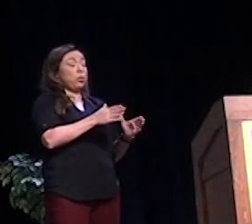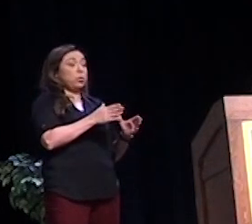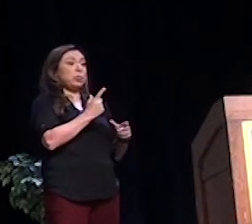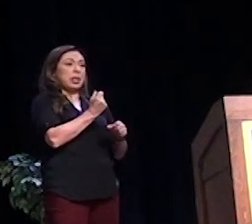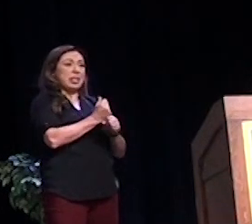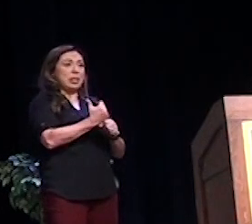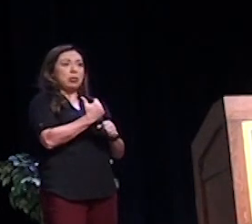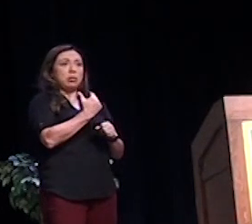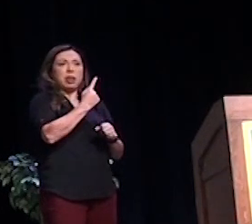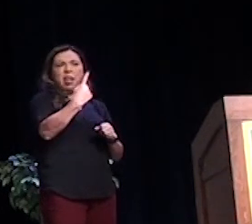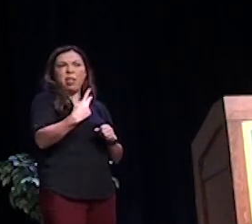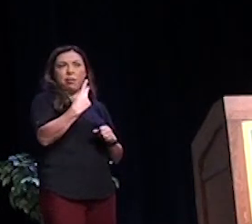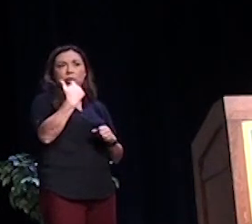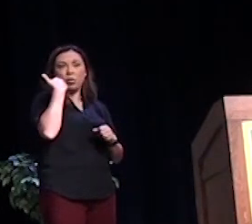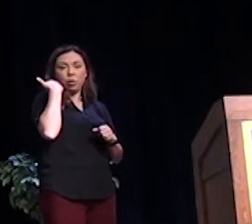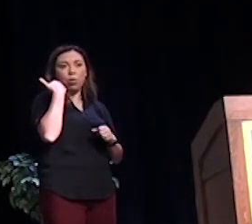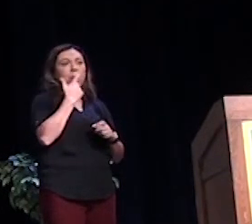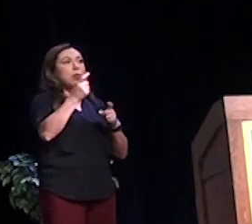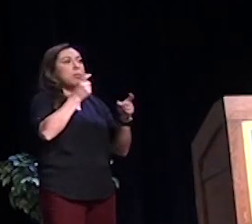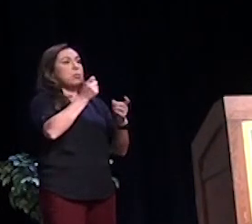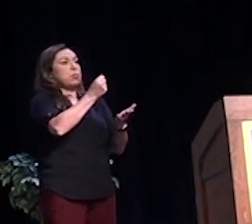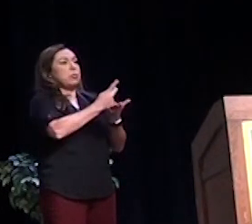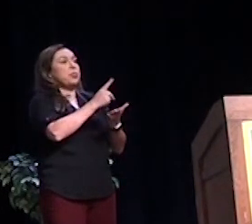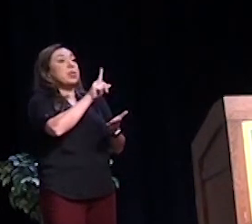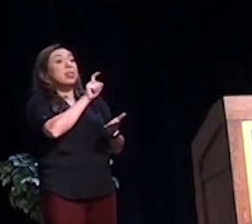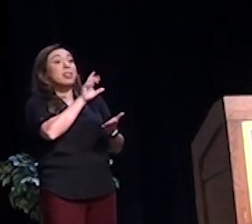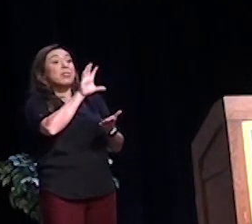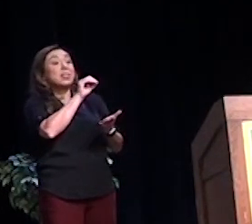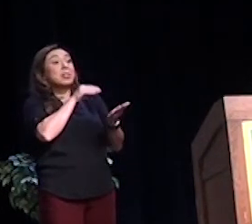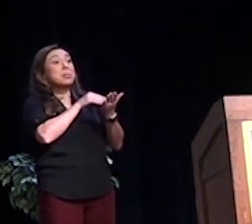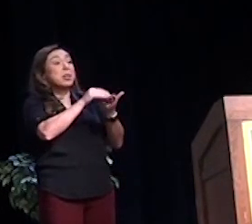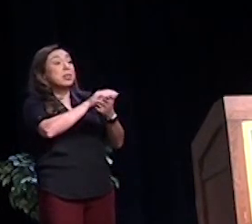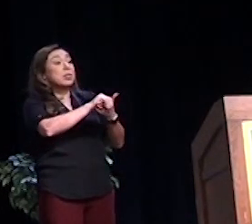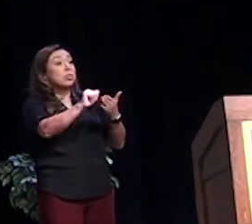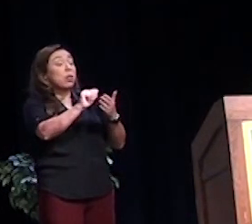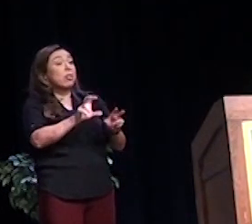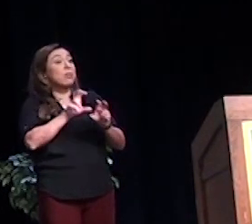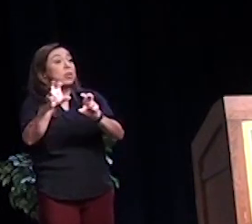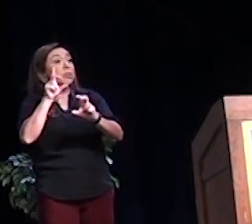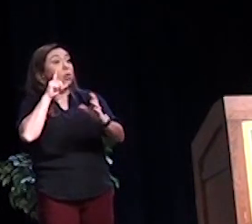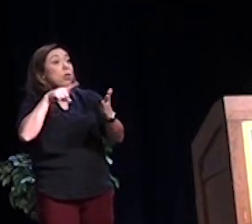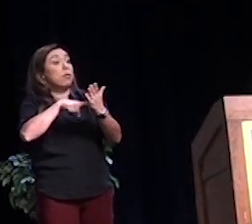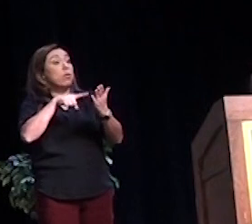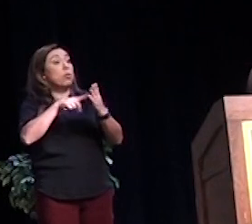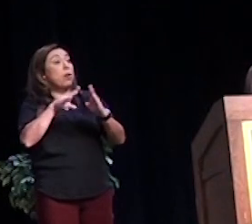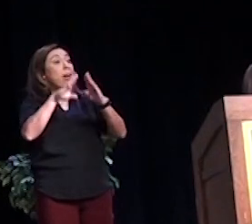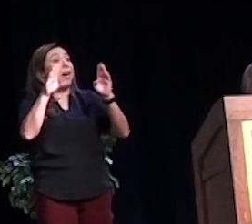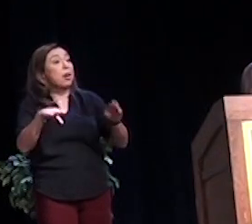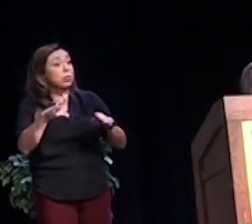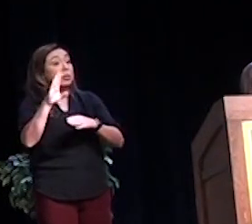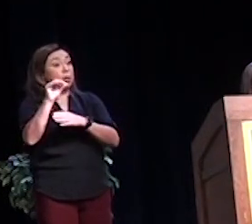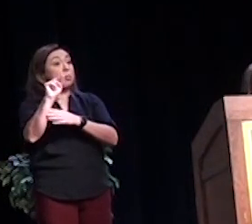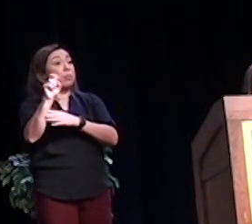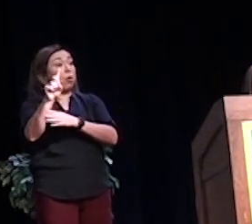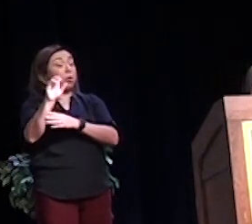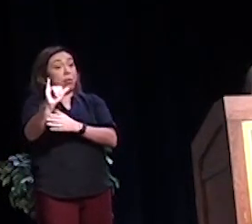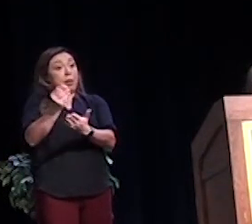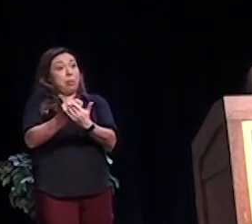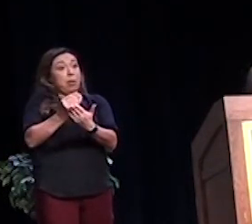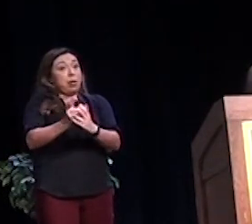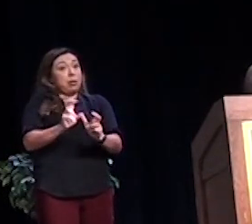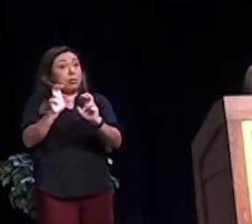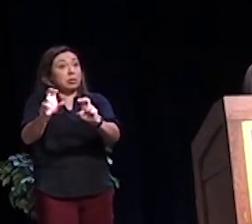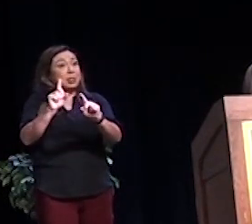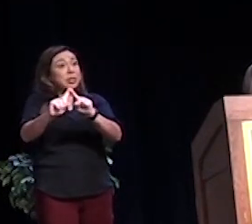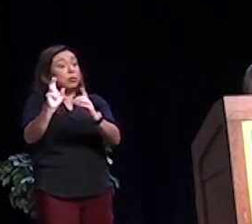as the mayor mentioned, approved $150 million investment in affordable housing through our bond. This money has been